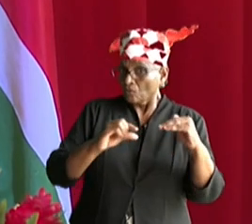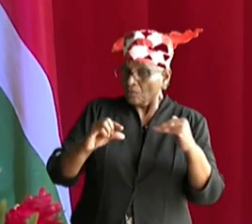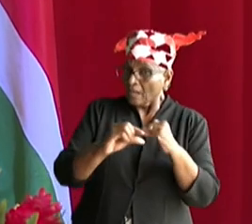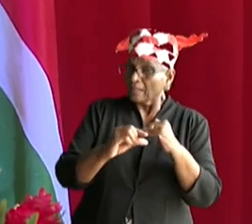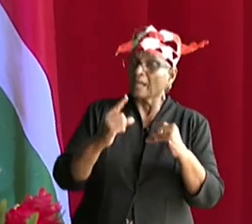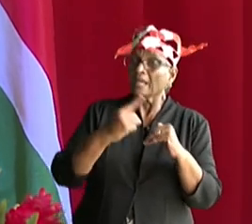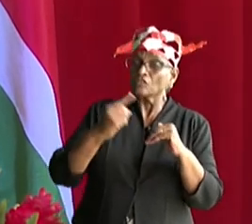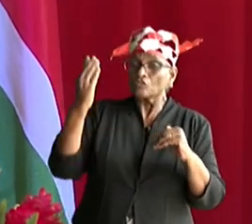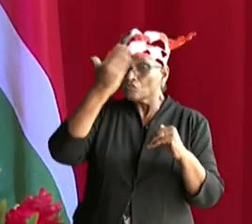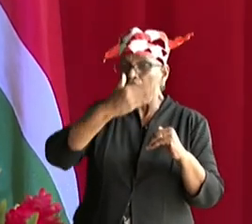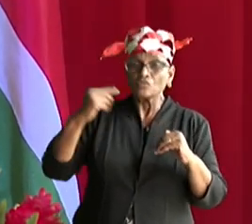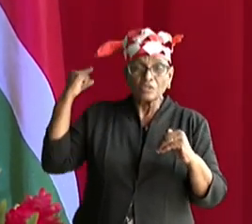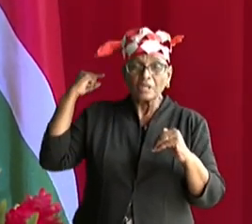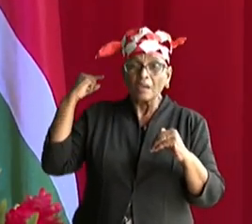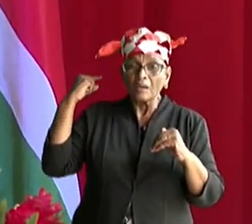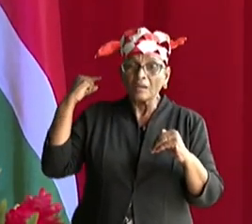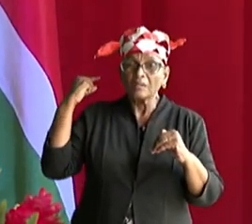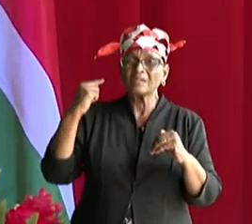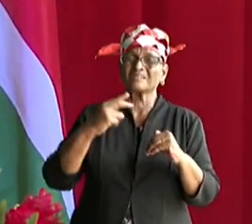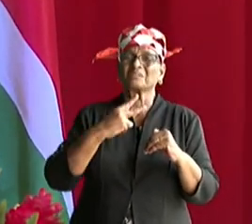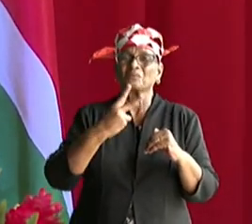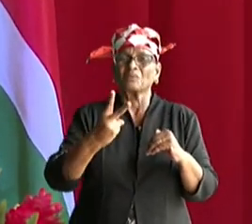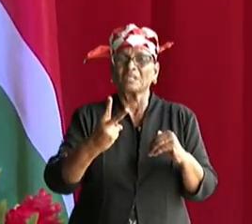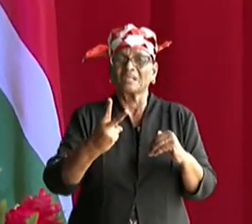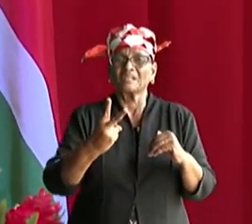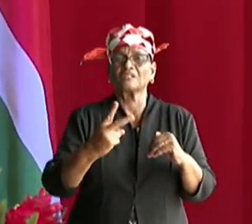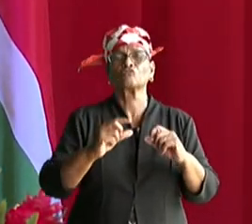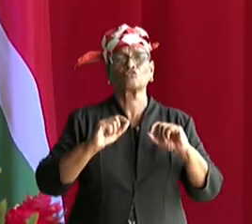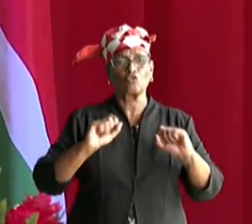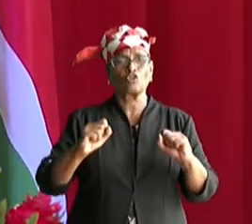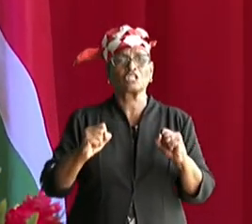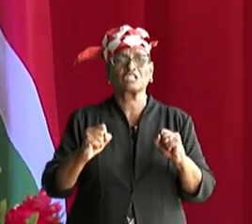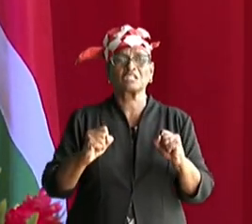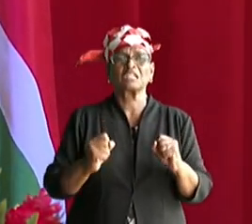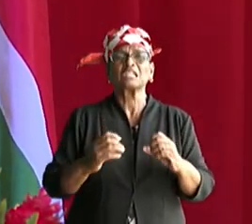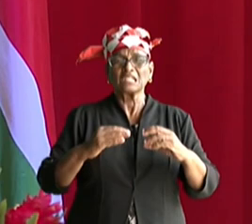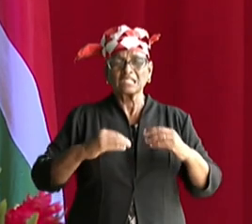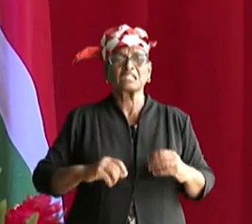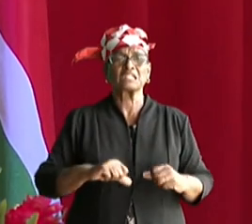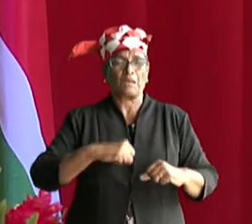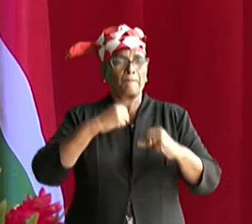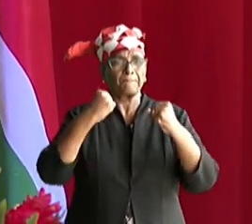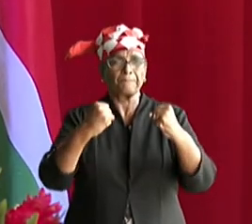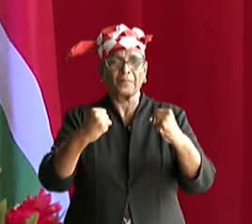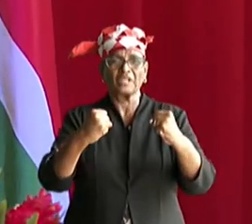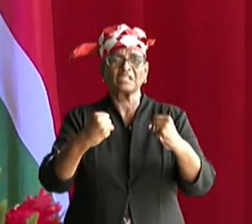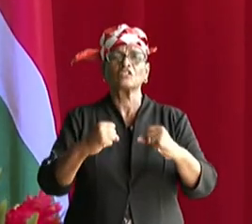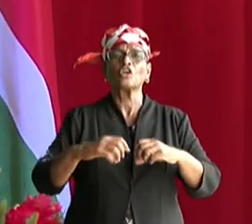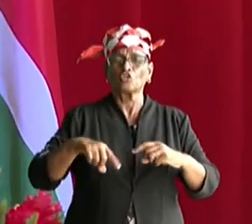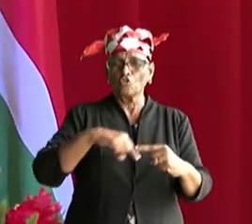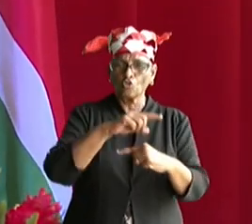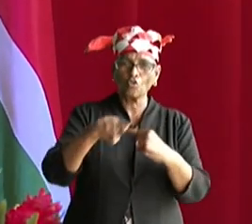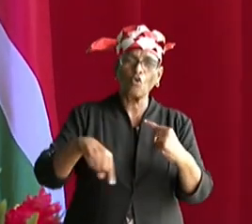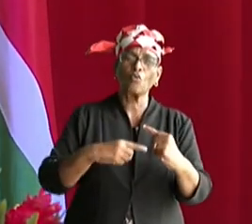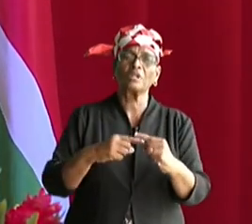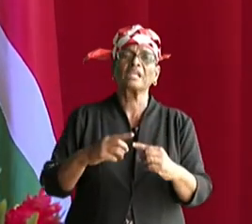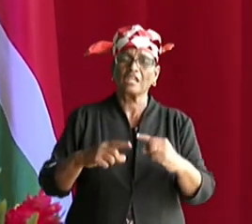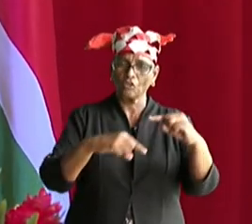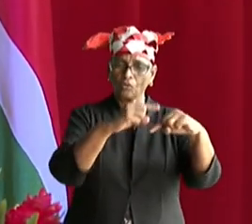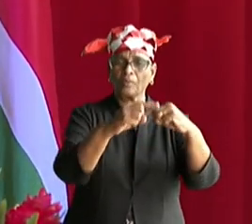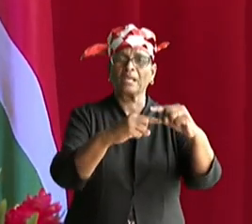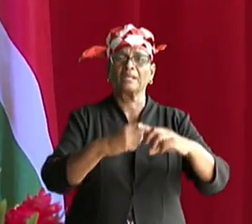Suriname are totally perched to benefit from accelerated growth and